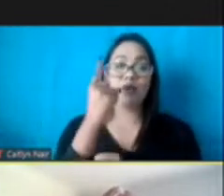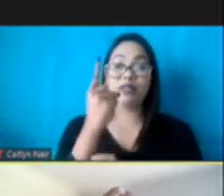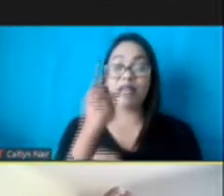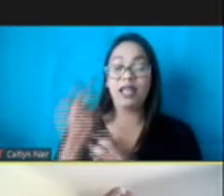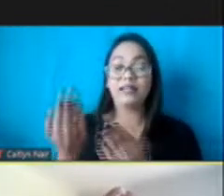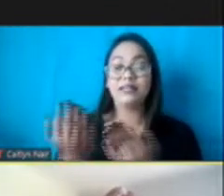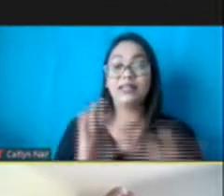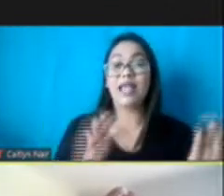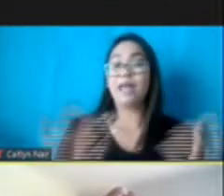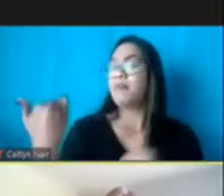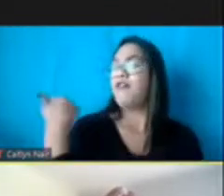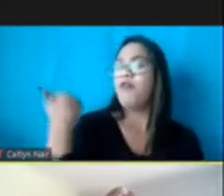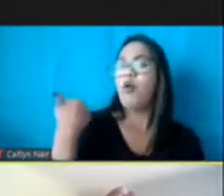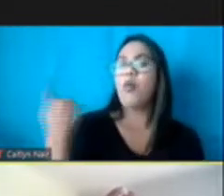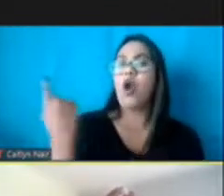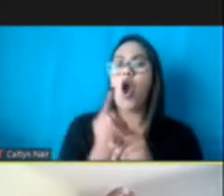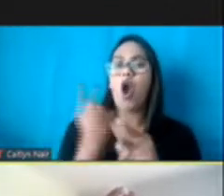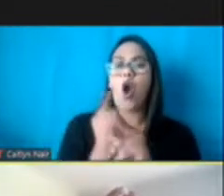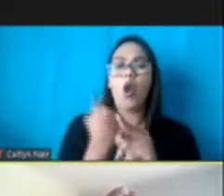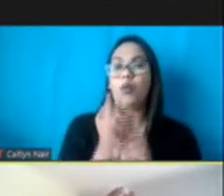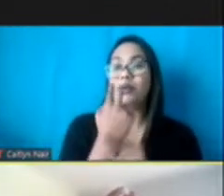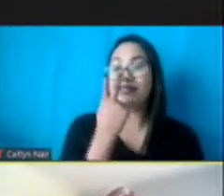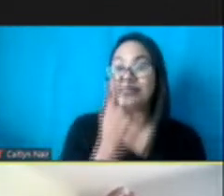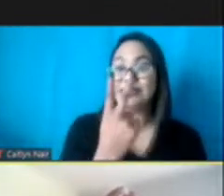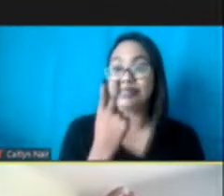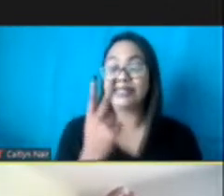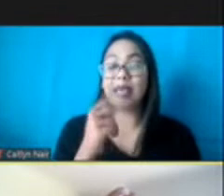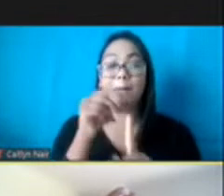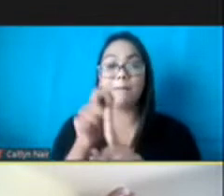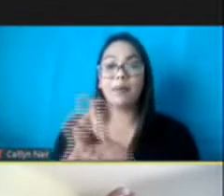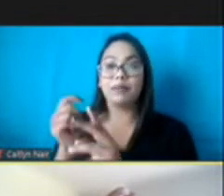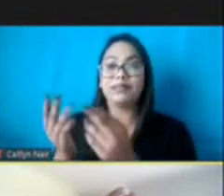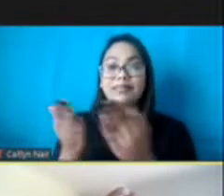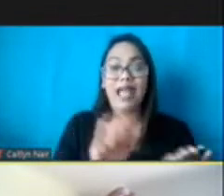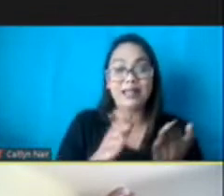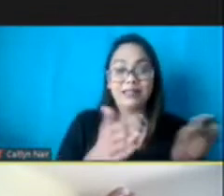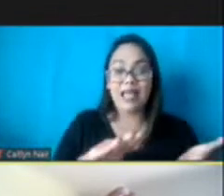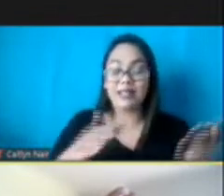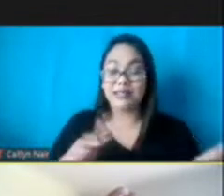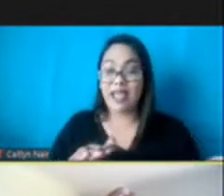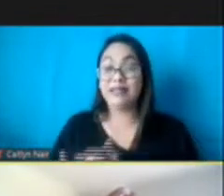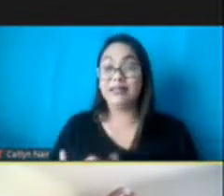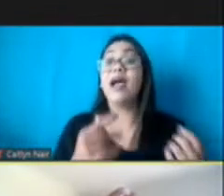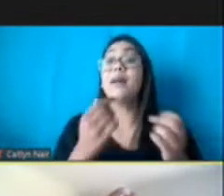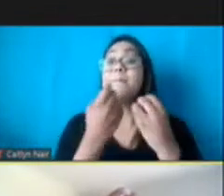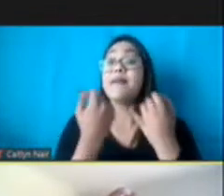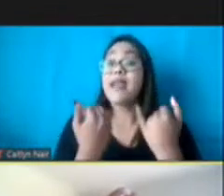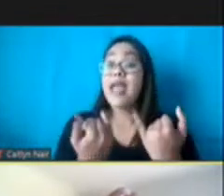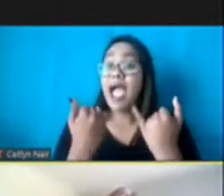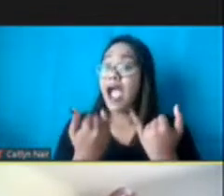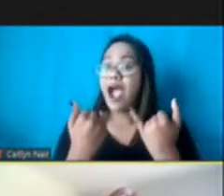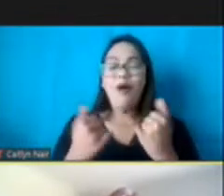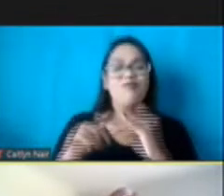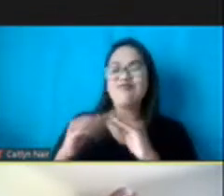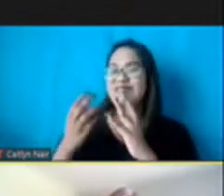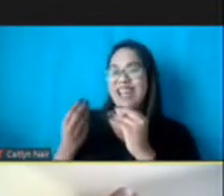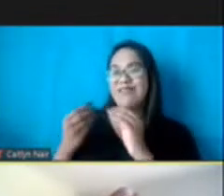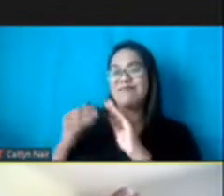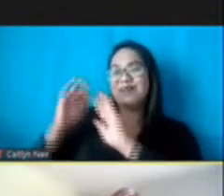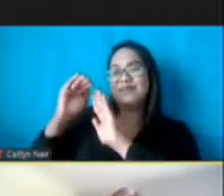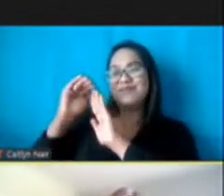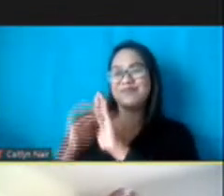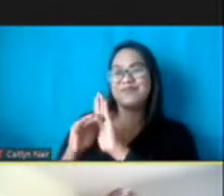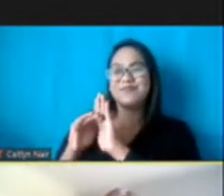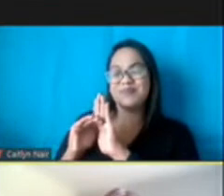previous weeks, we've always seen this peak in the excess deaths, very much mirroring the peak in cases. And you can see very low numbers in terms of